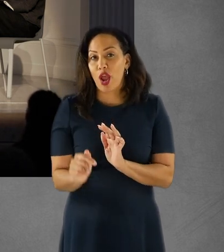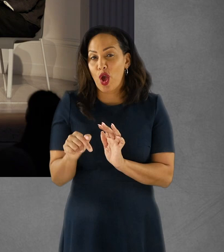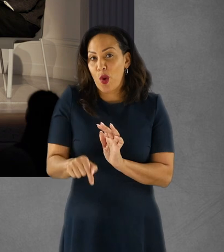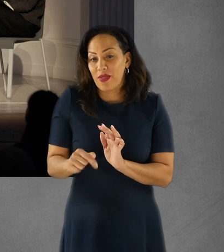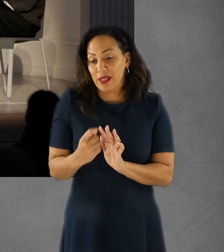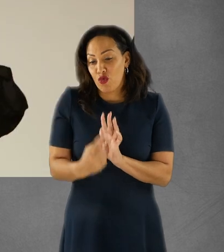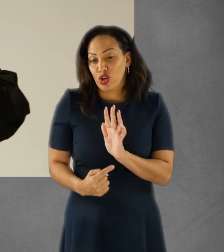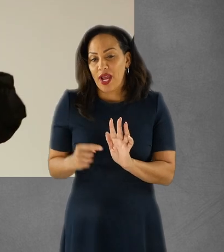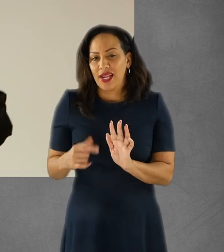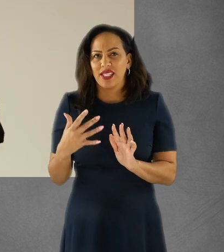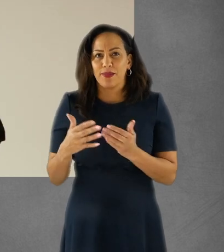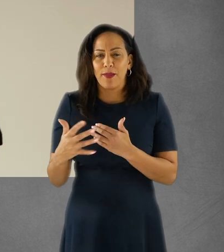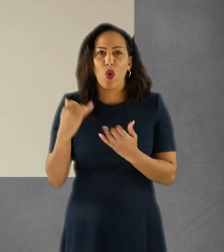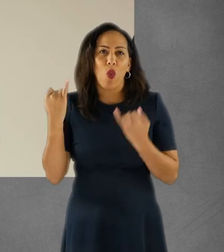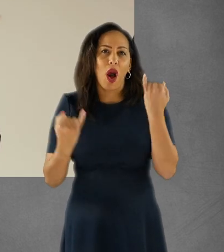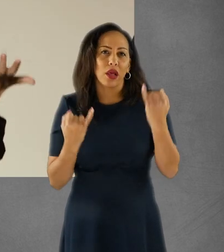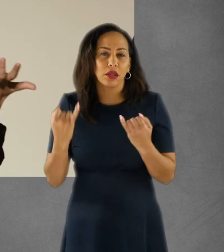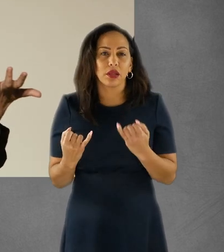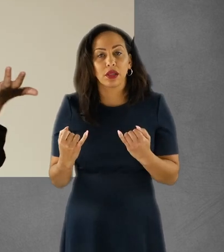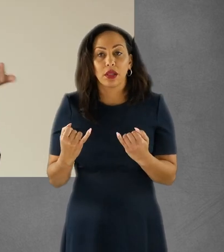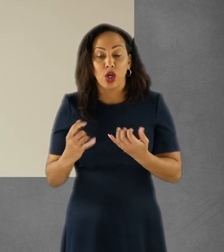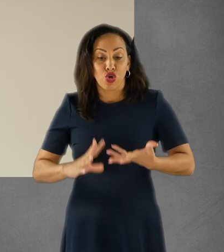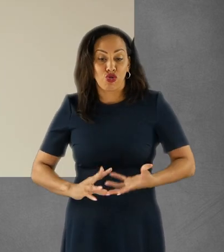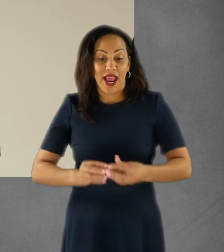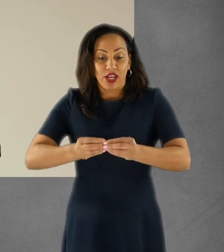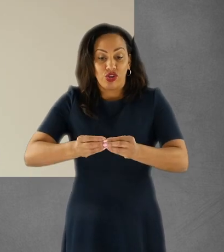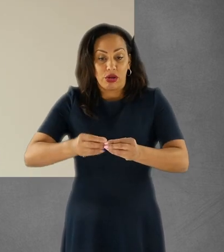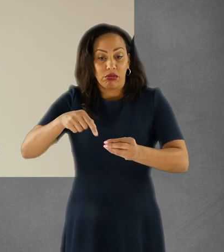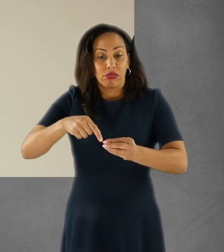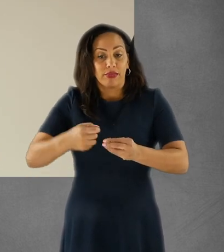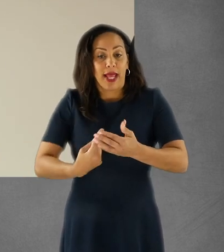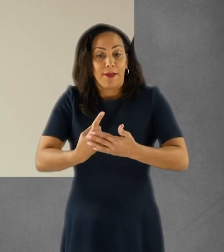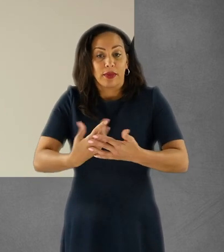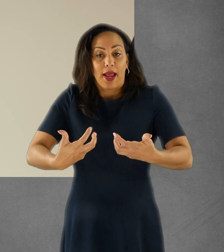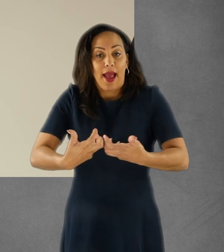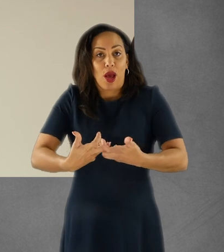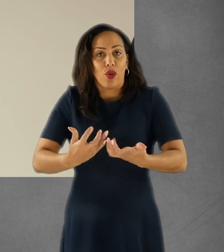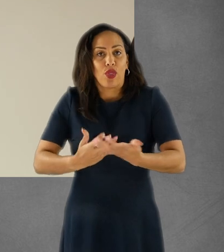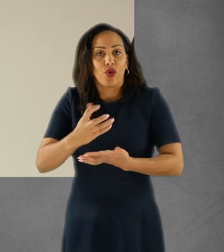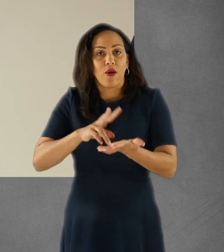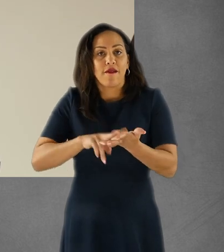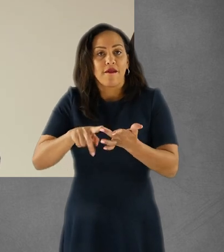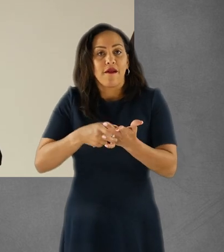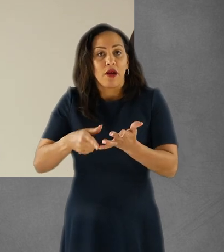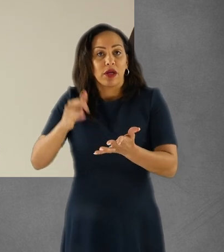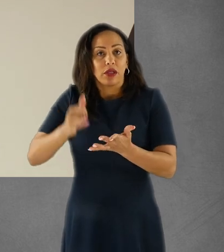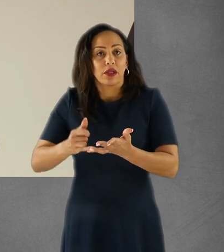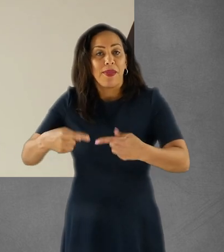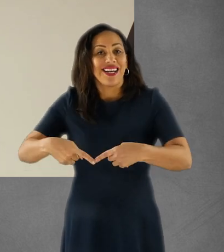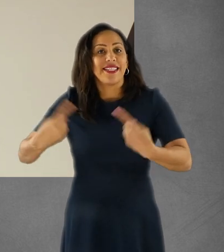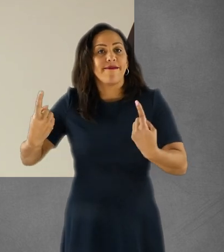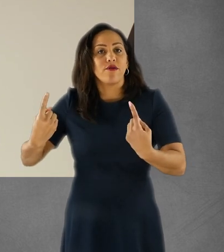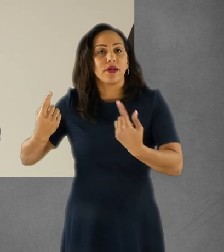virus, so kind of these directions were given by another entity. But I'm very interested in always looking at animal